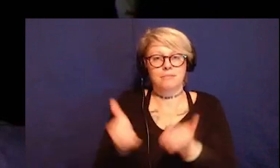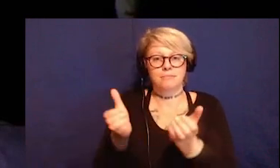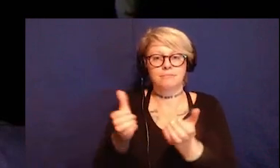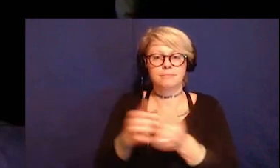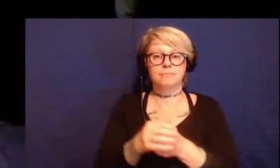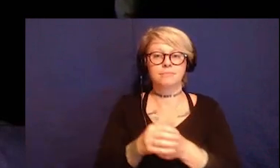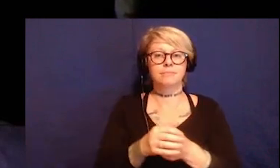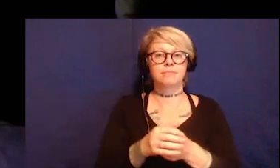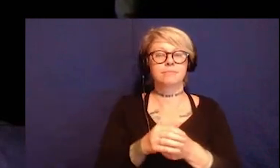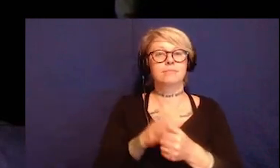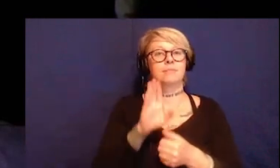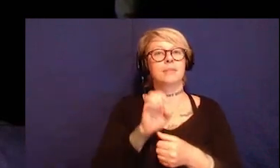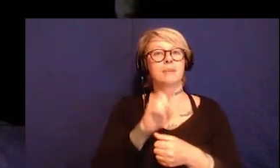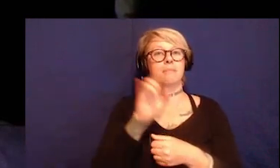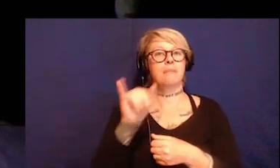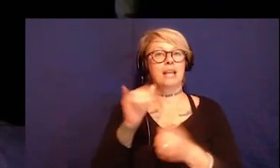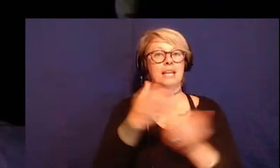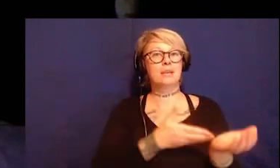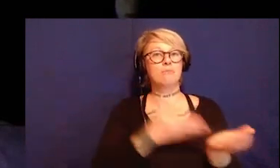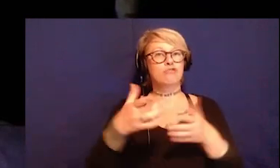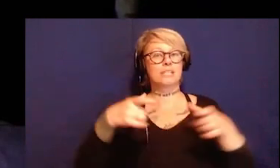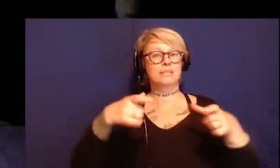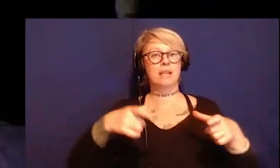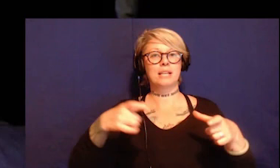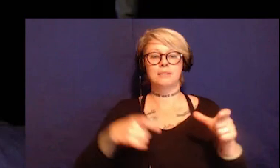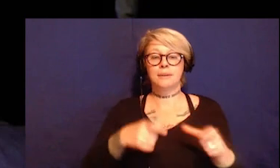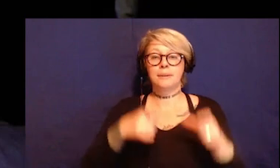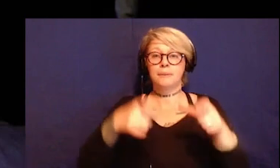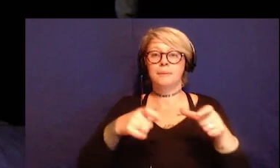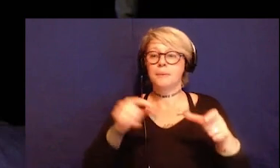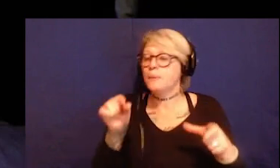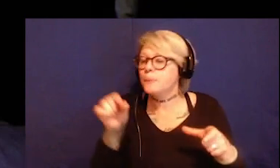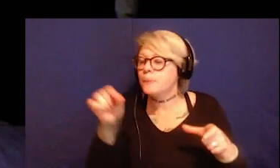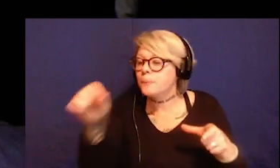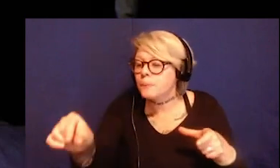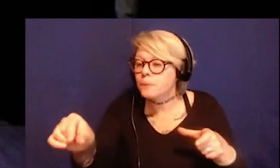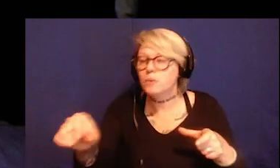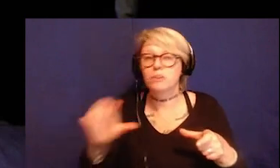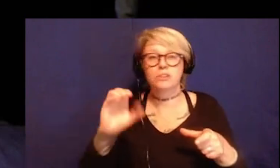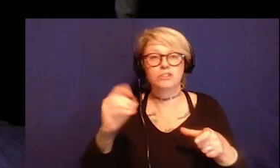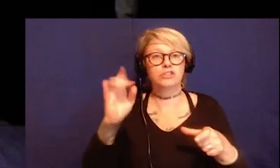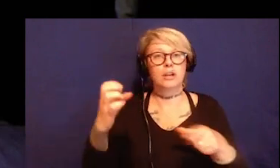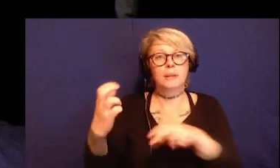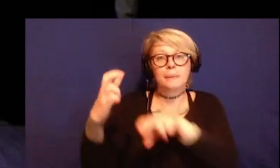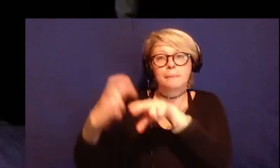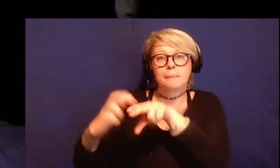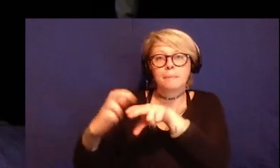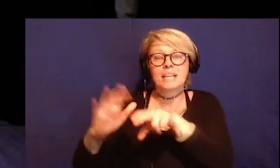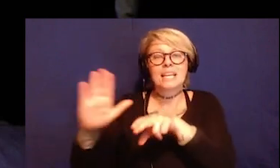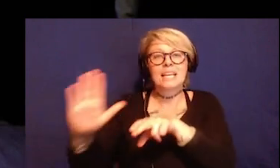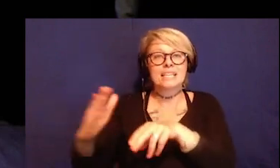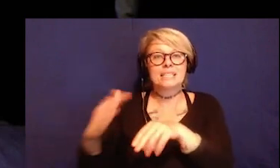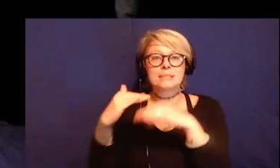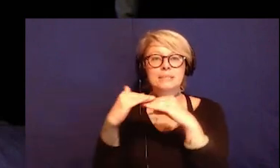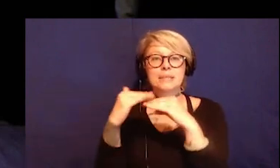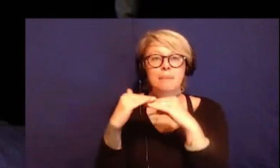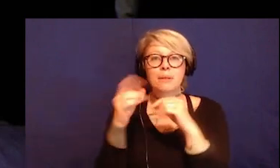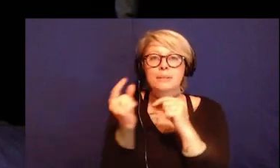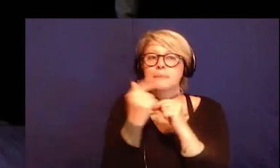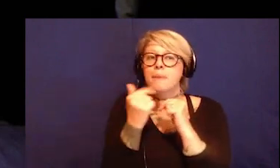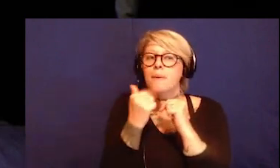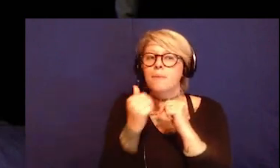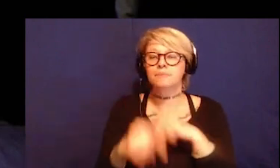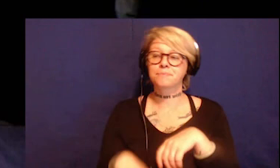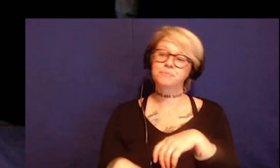Betty brings dinner plates to the table. Charlie is seated at his tiny table. Bon appetit. I was